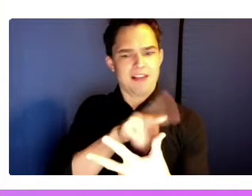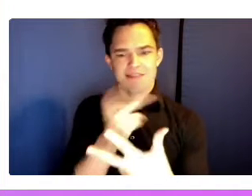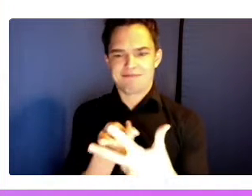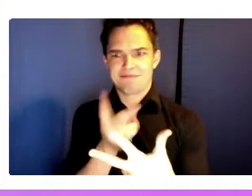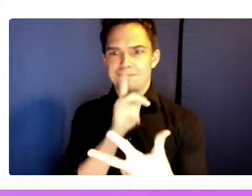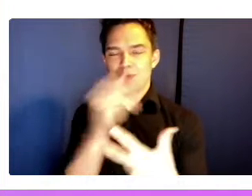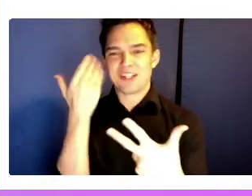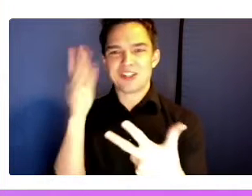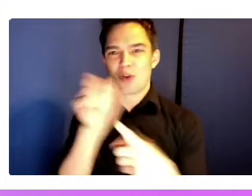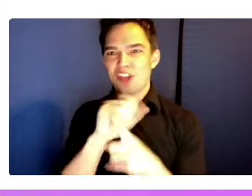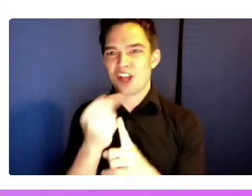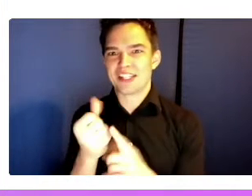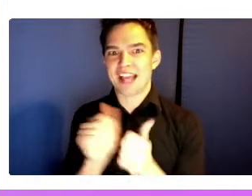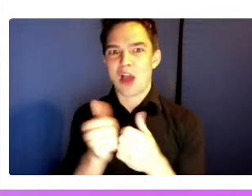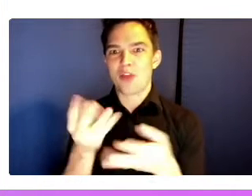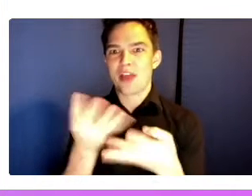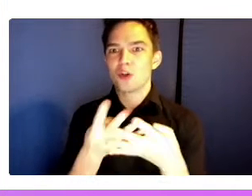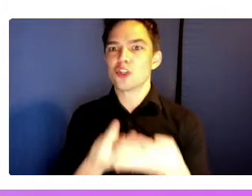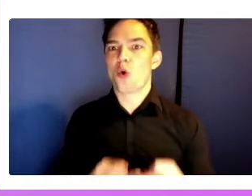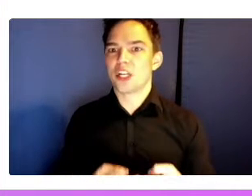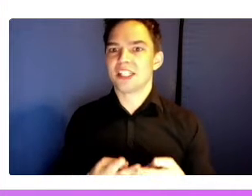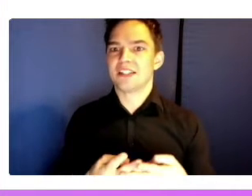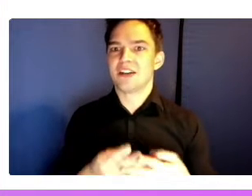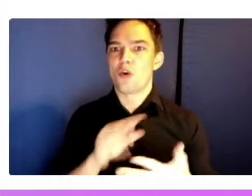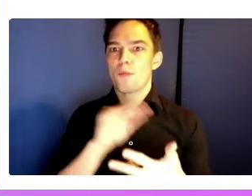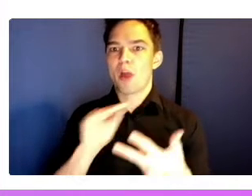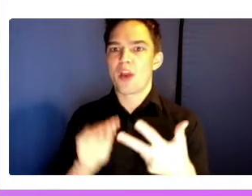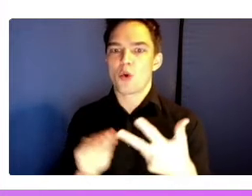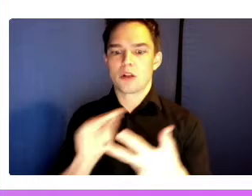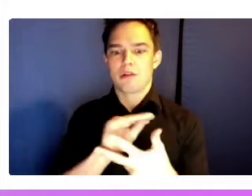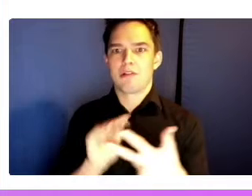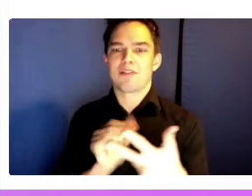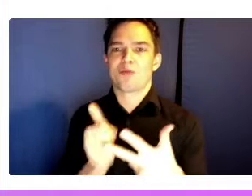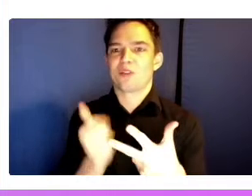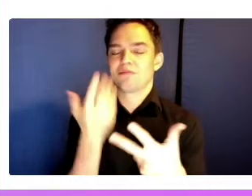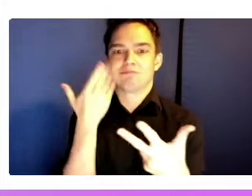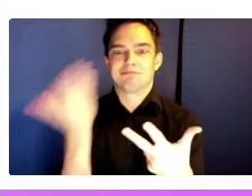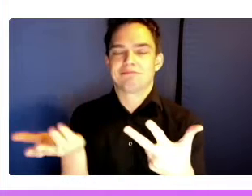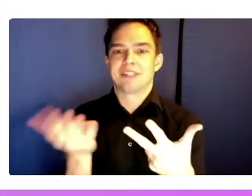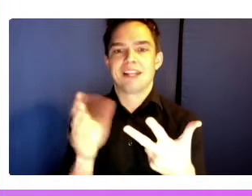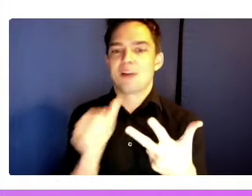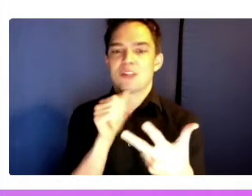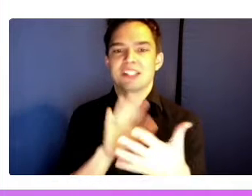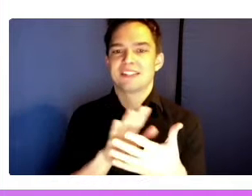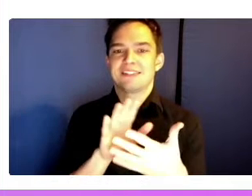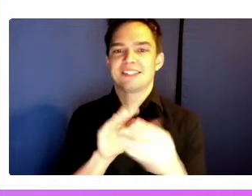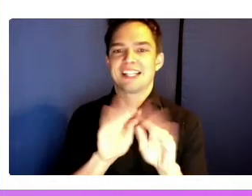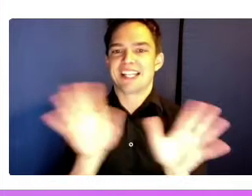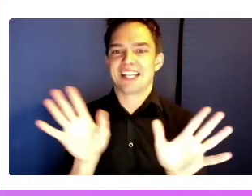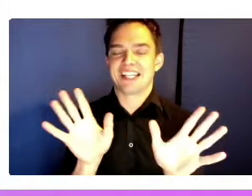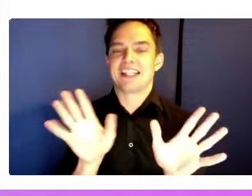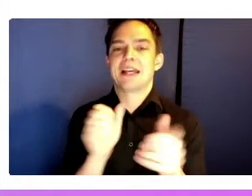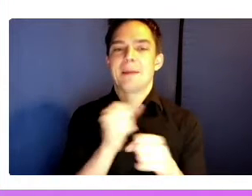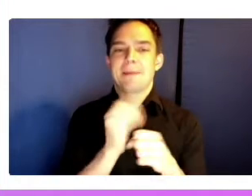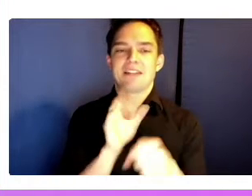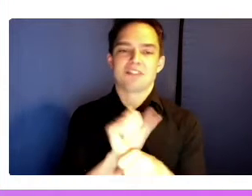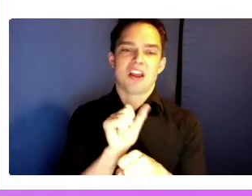they were sorted or prioritized. That was kind of unclear to us, and it made our job more